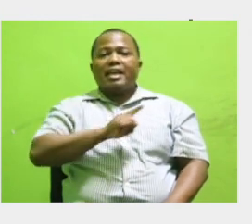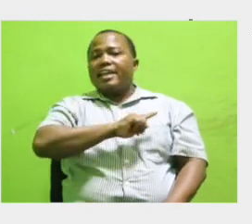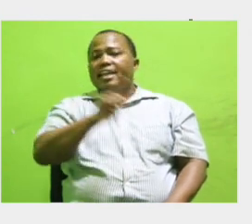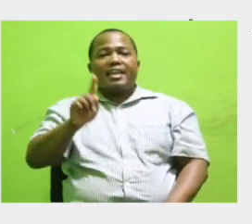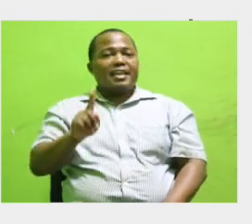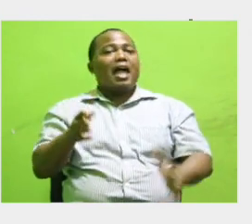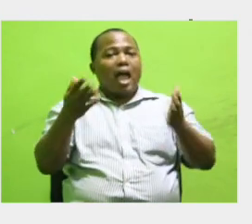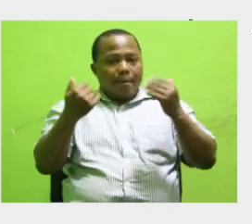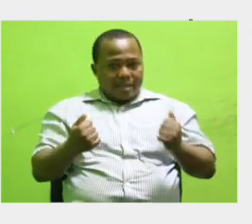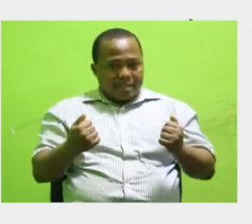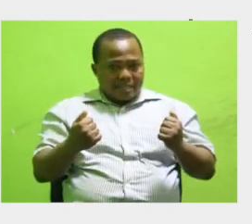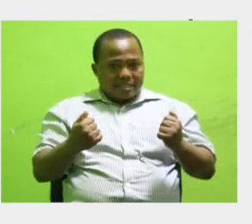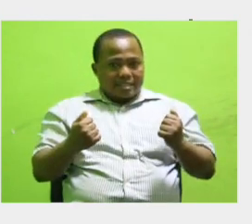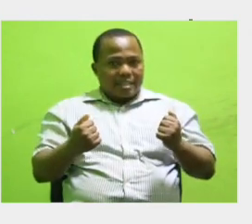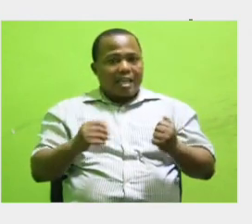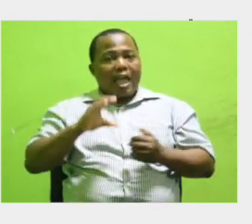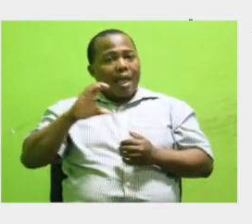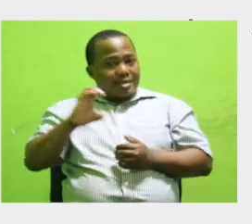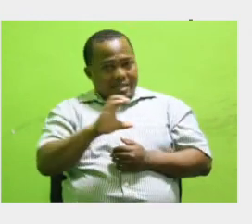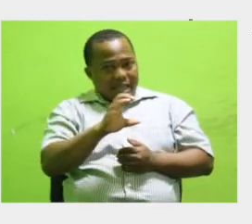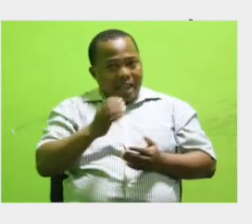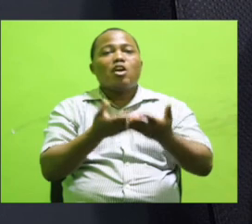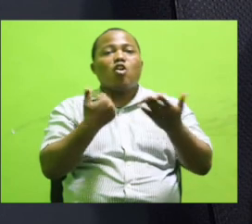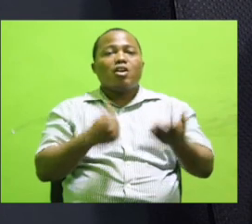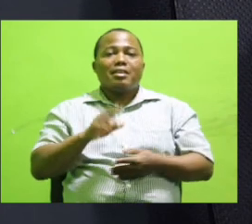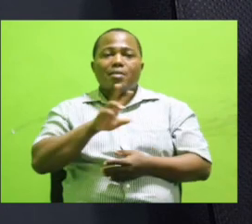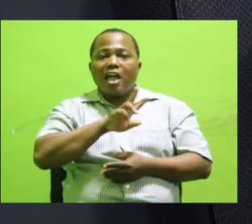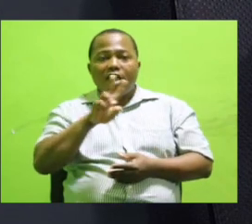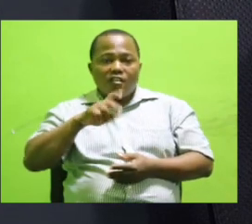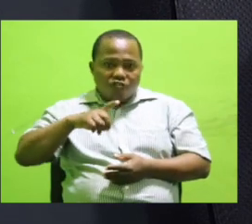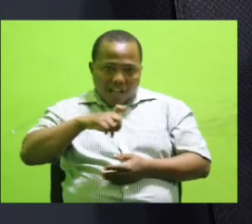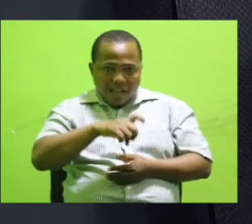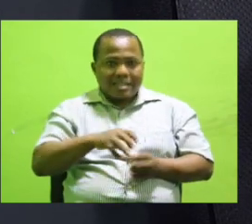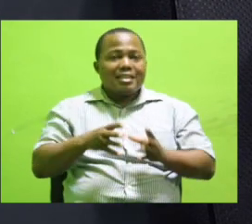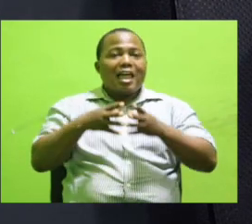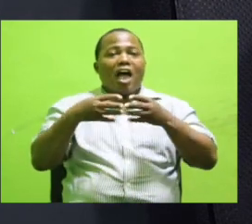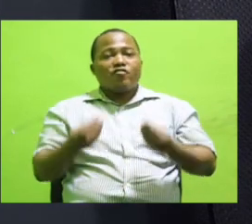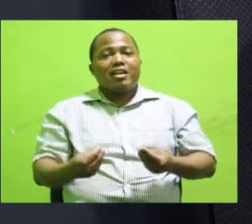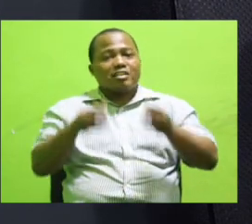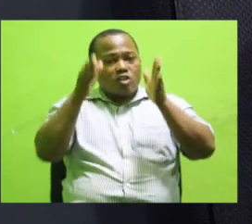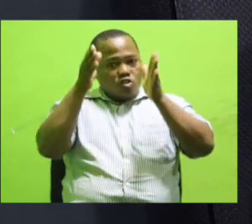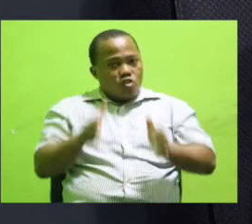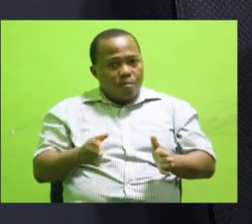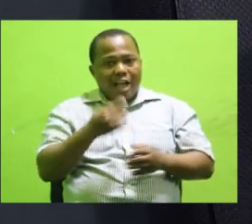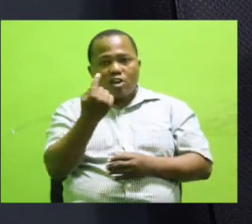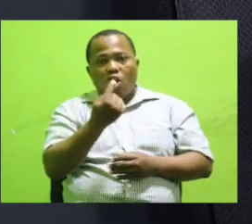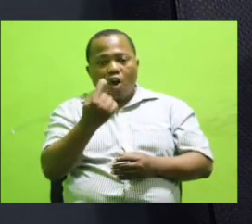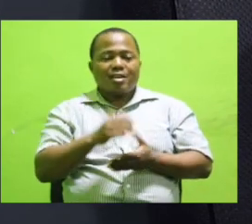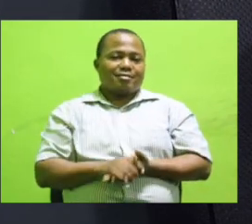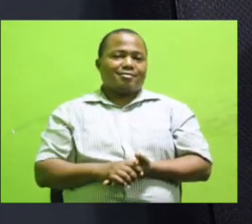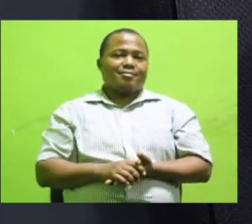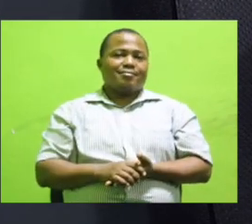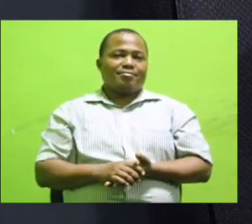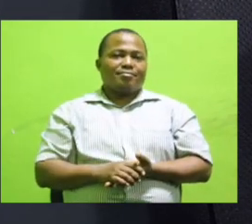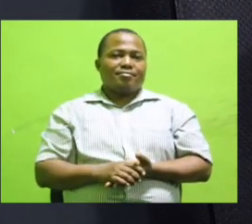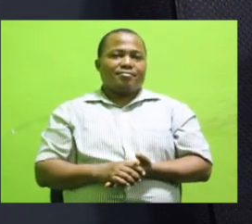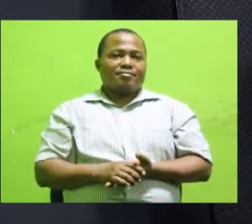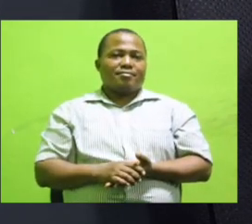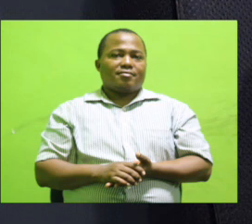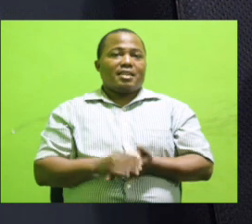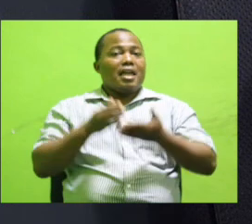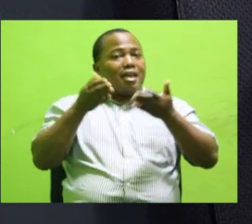bacterium. Gonorrhea is caused by a bacterium in which its name is